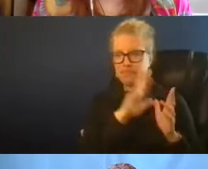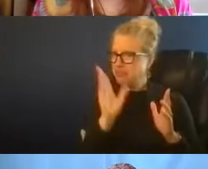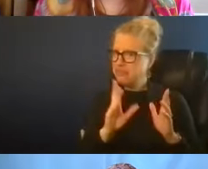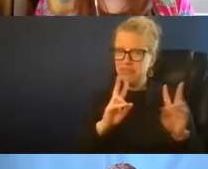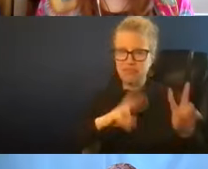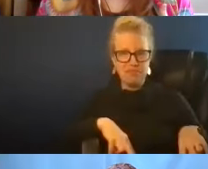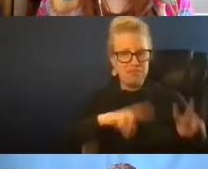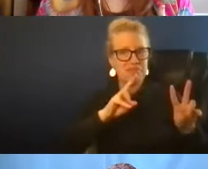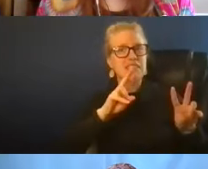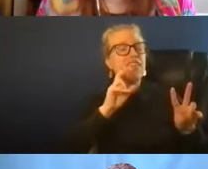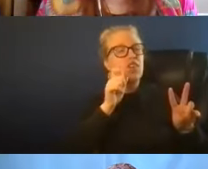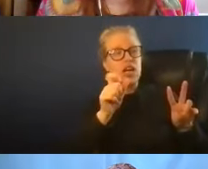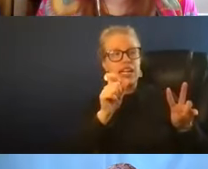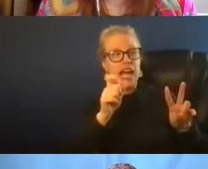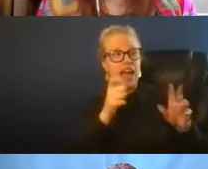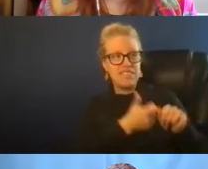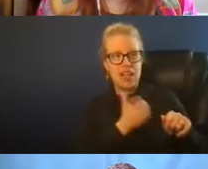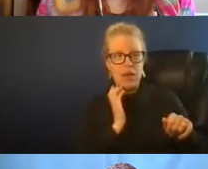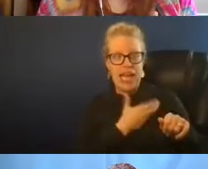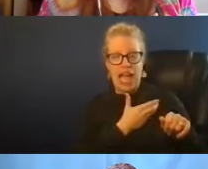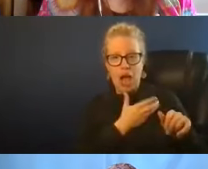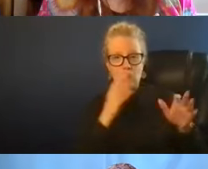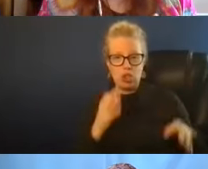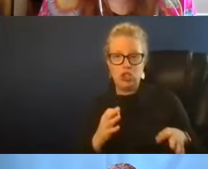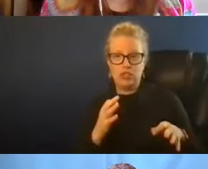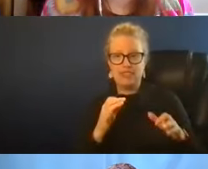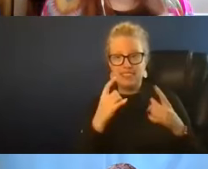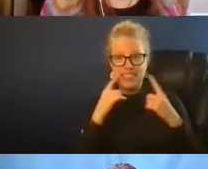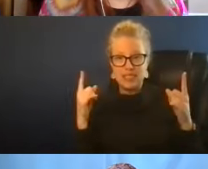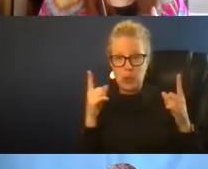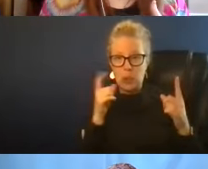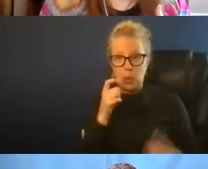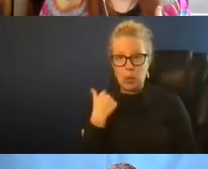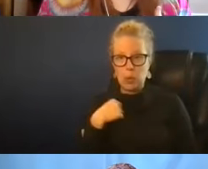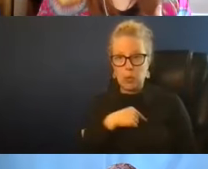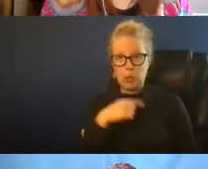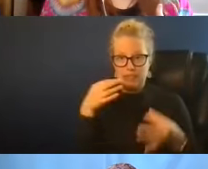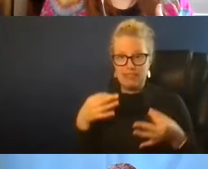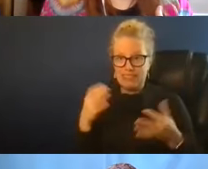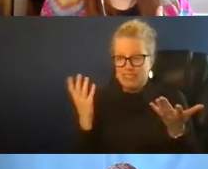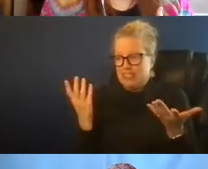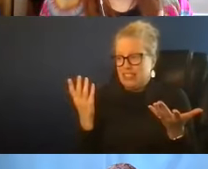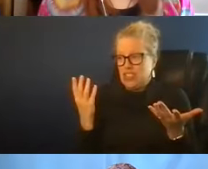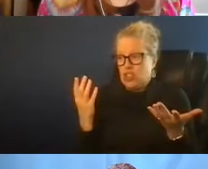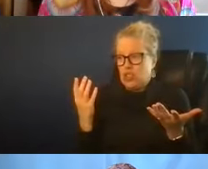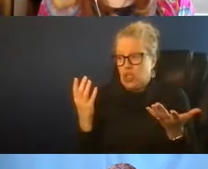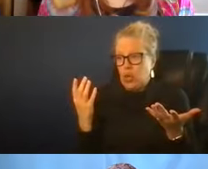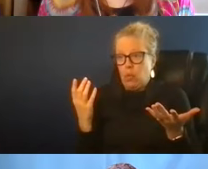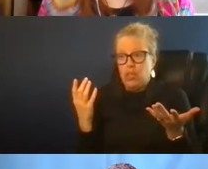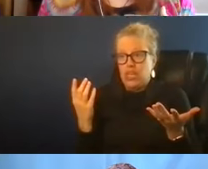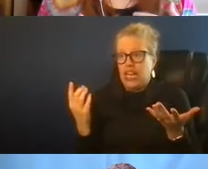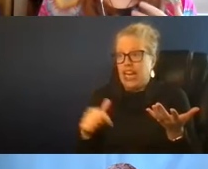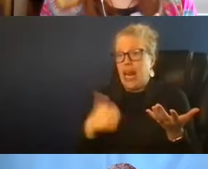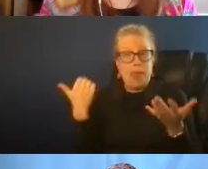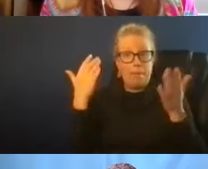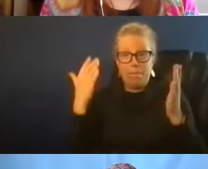survivor for not sticking to our measure of success, because who are we? we're just some guy.